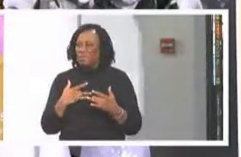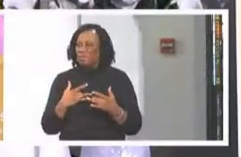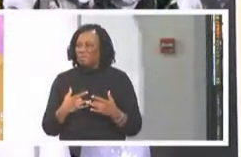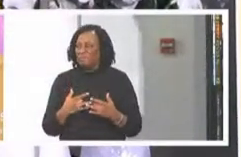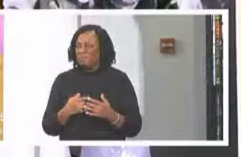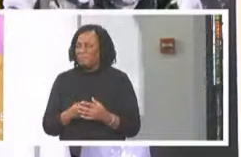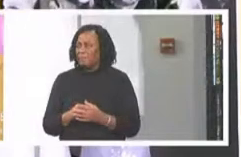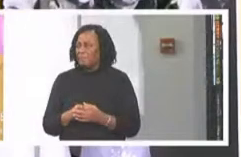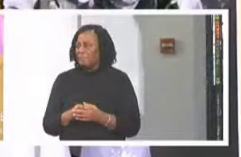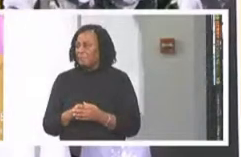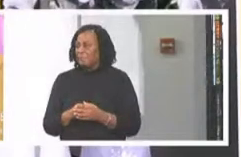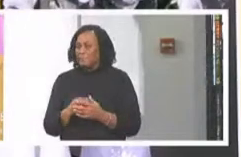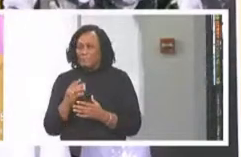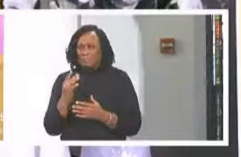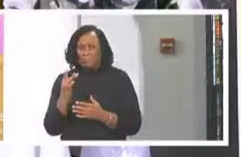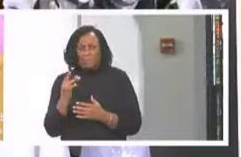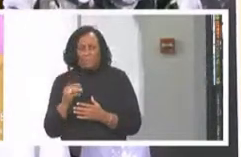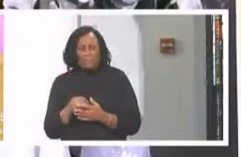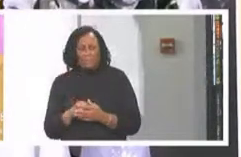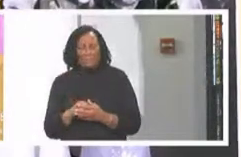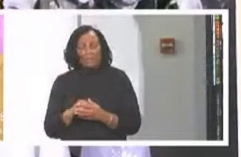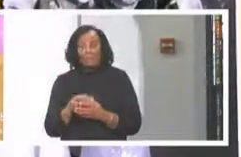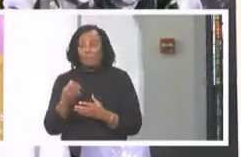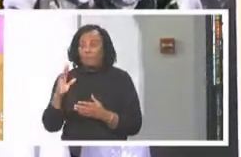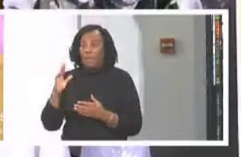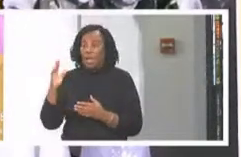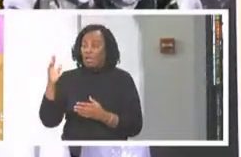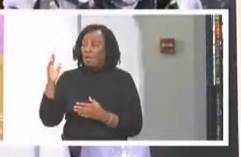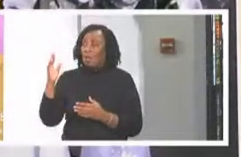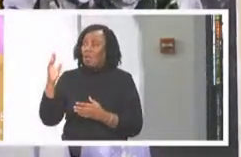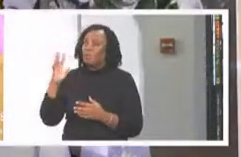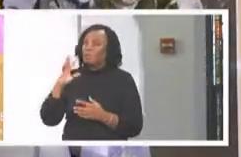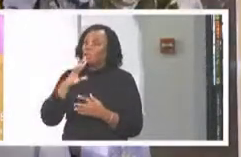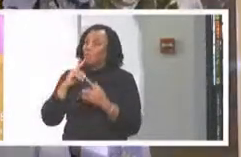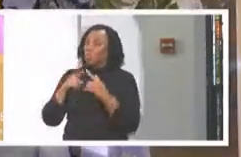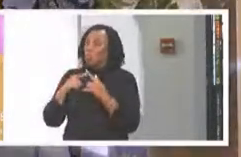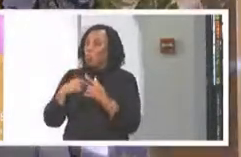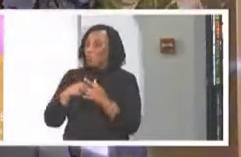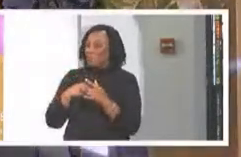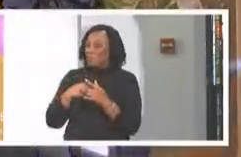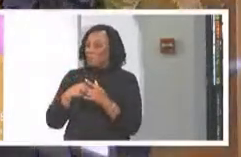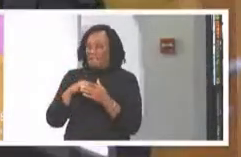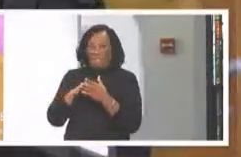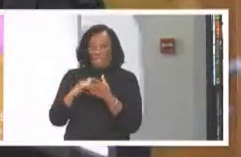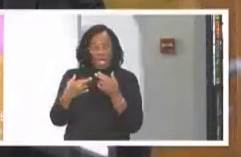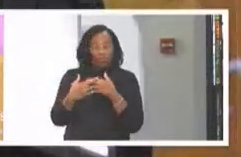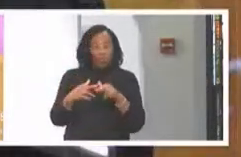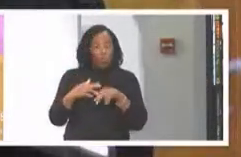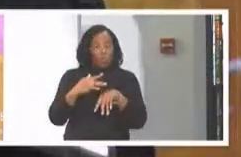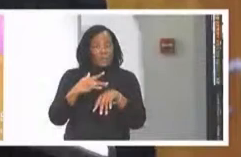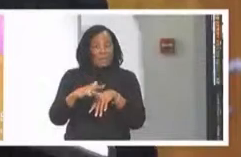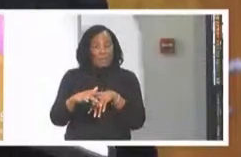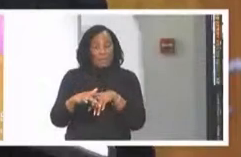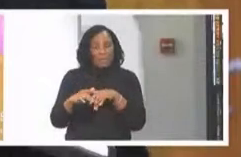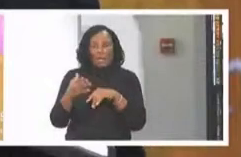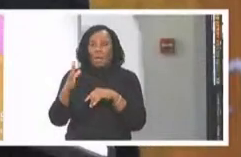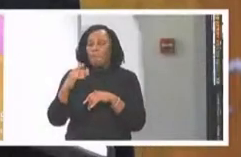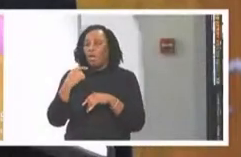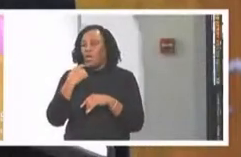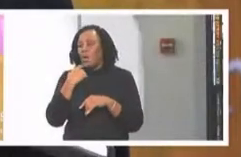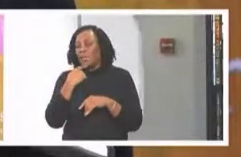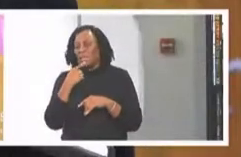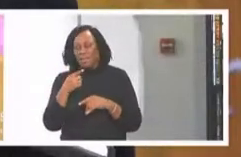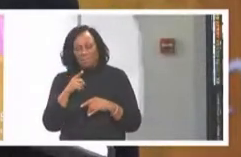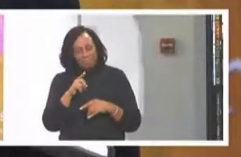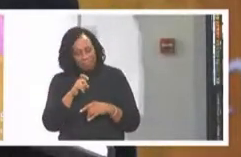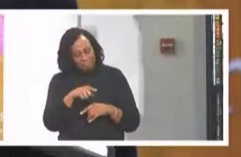going on, you know. And God spoke to me ever so clearly in that empty room. And he said, let me ask you something.